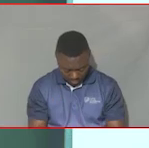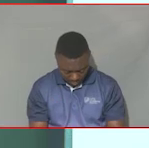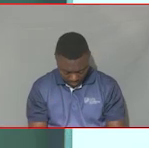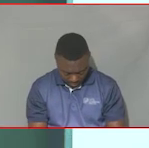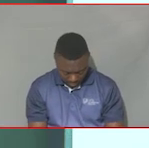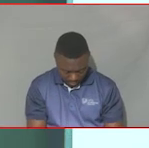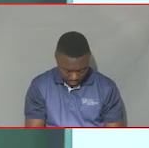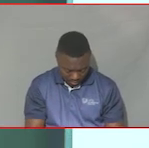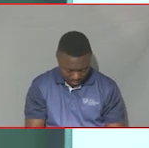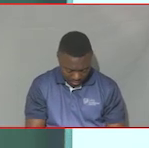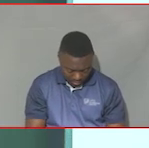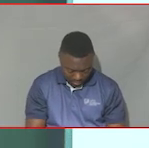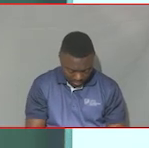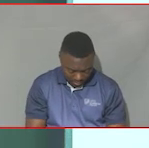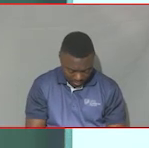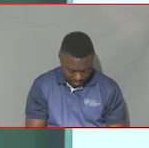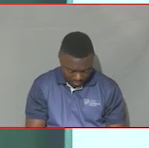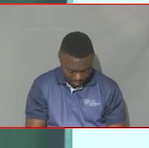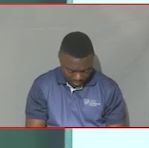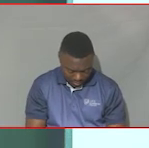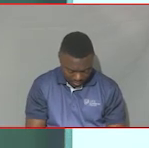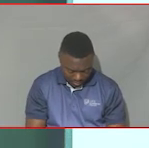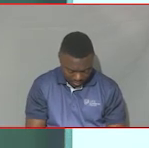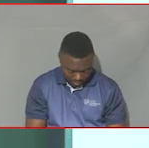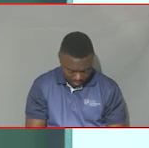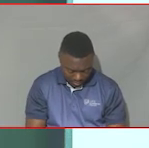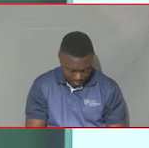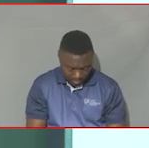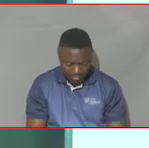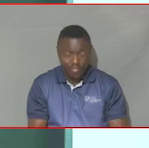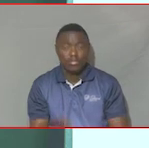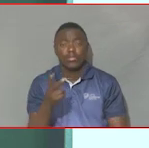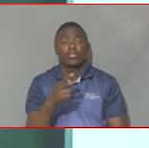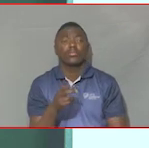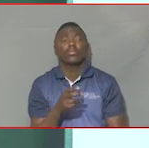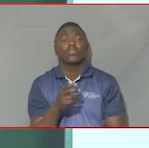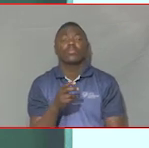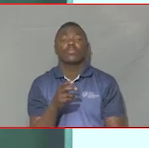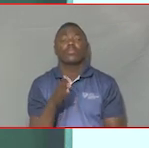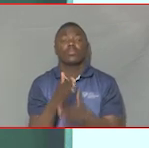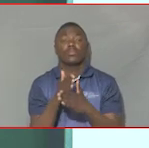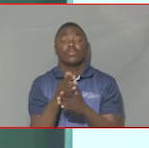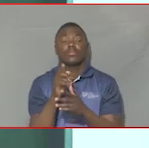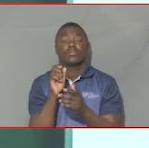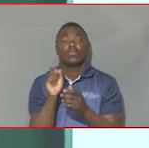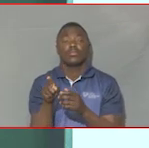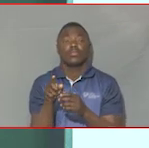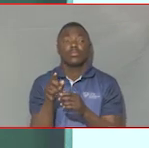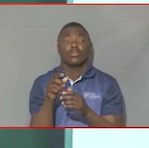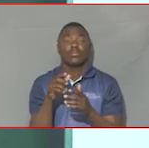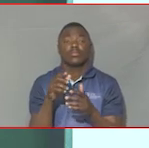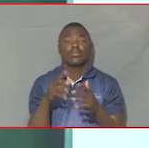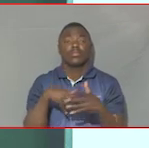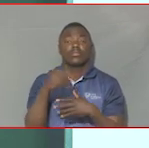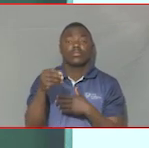outlier. And if you look at the scatter plot, an outlier is a point that lies far from the